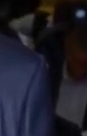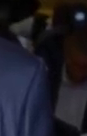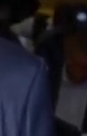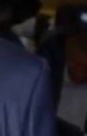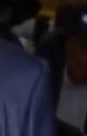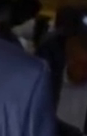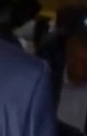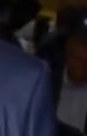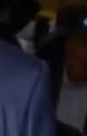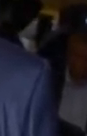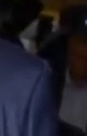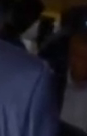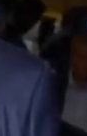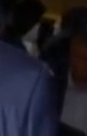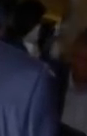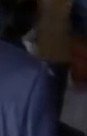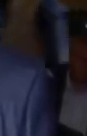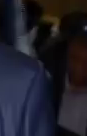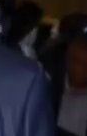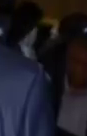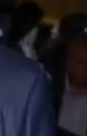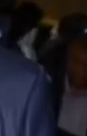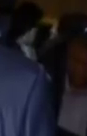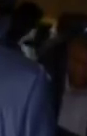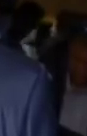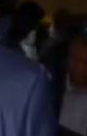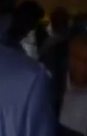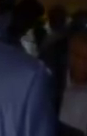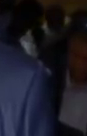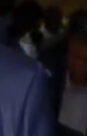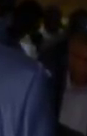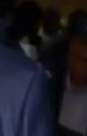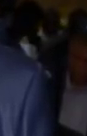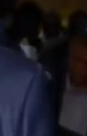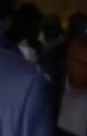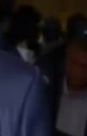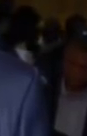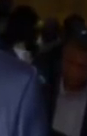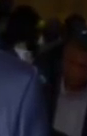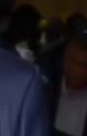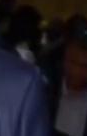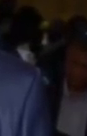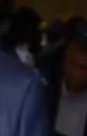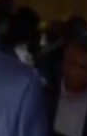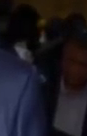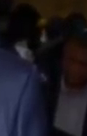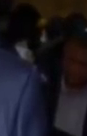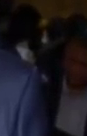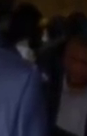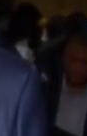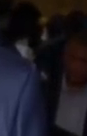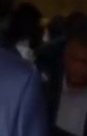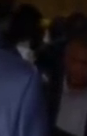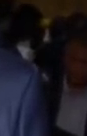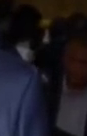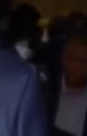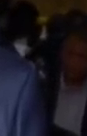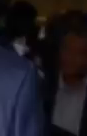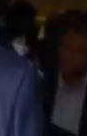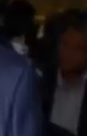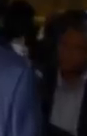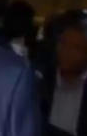I understand there was a case law which allows for any type of a mark. And yesterday, I